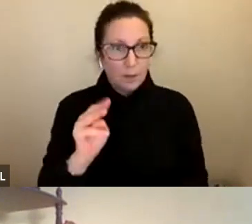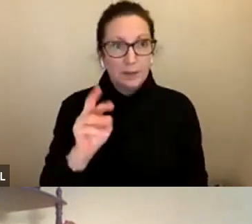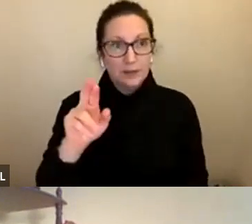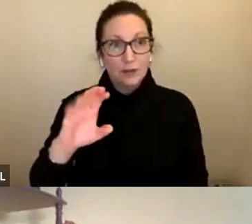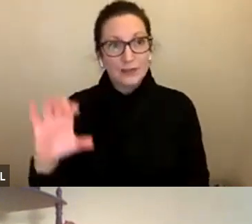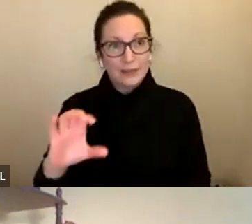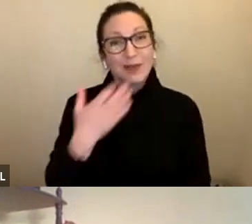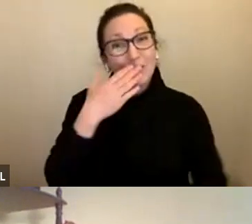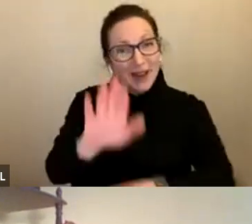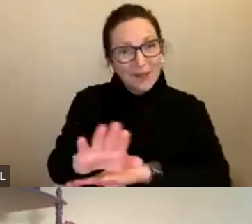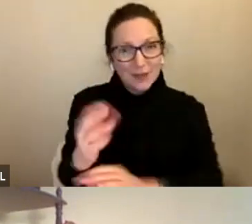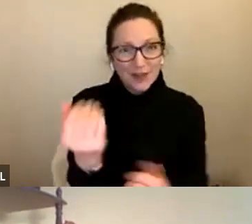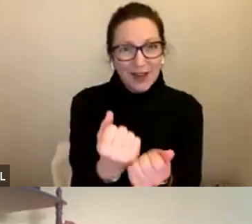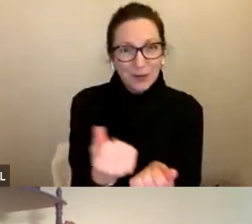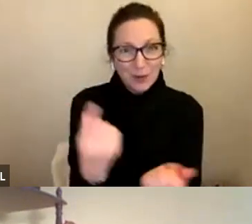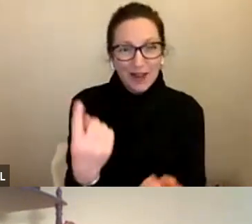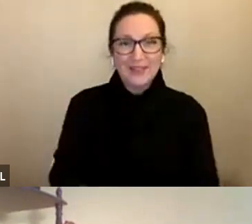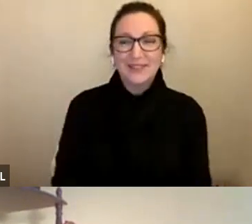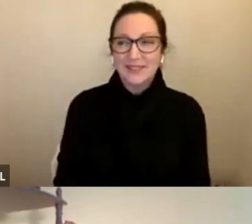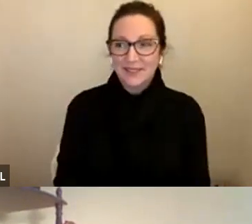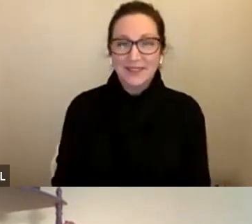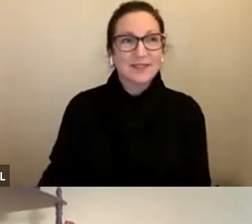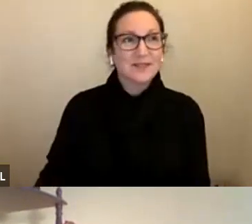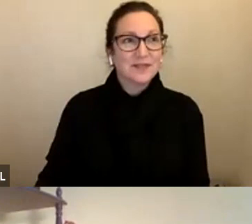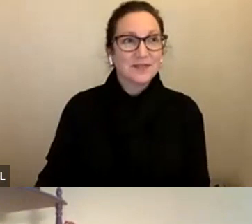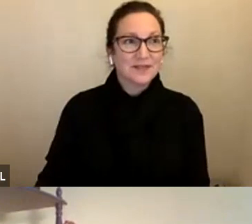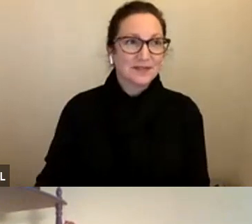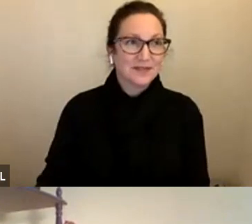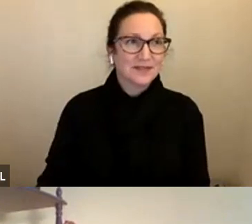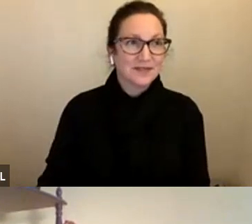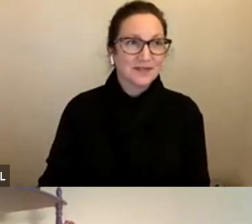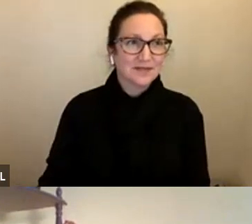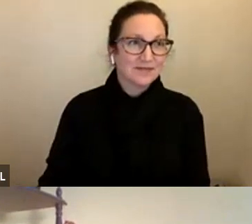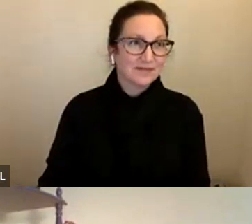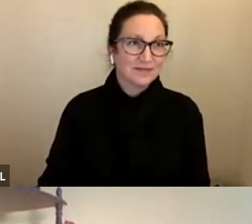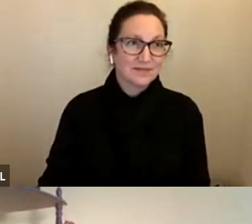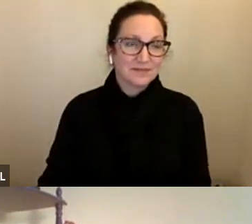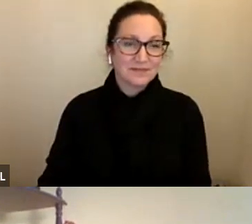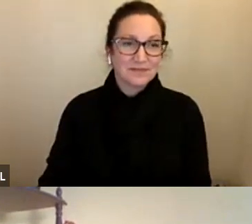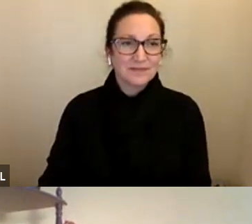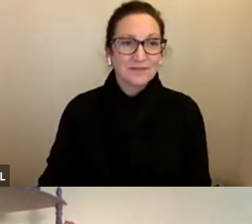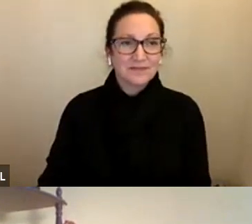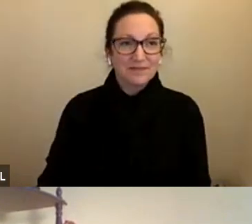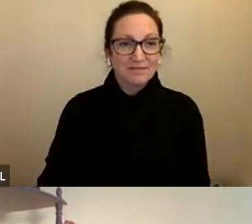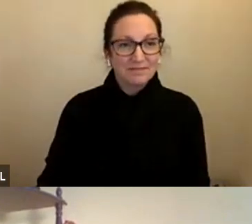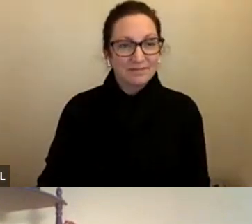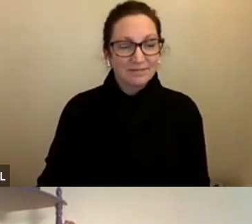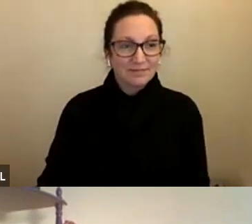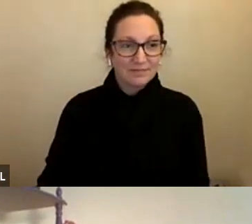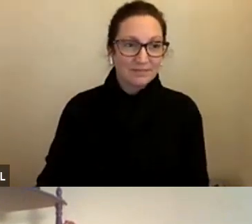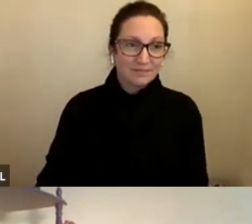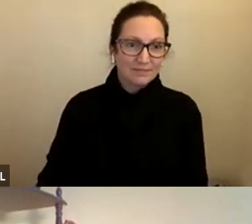good afternoon to everyone. It is good to have yet again